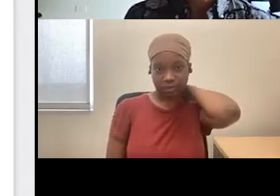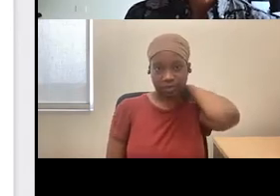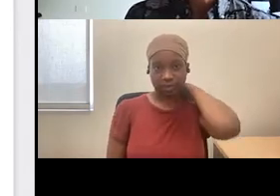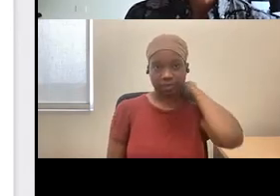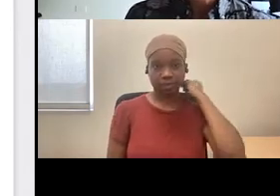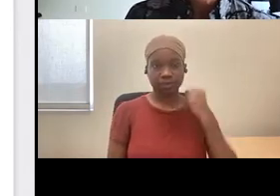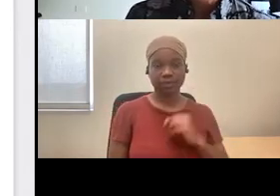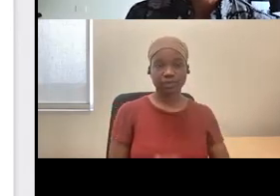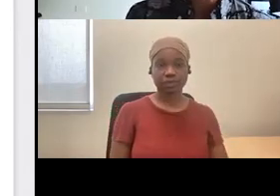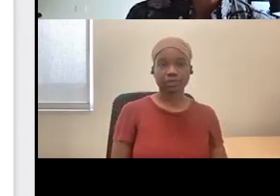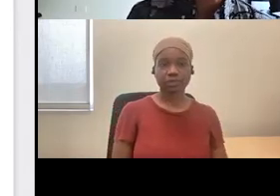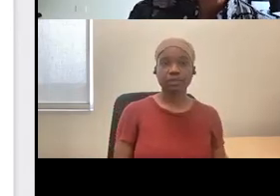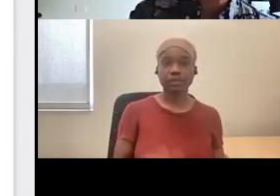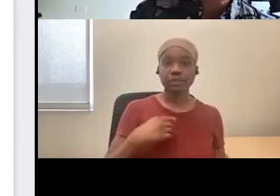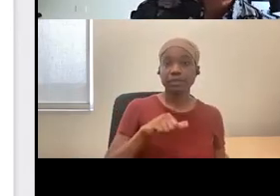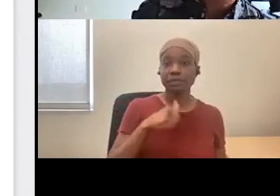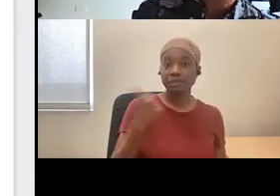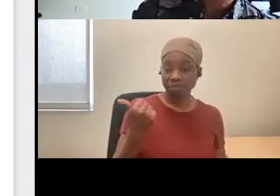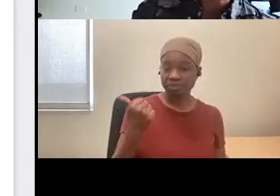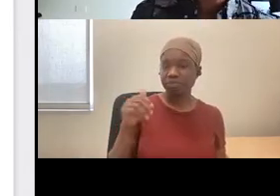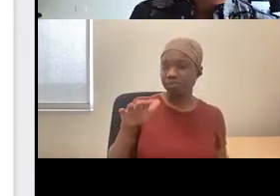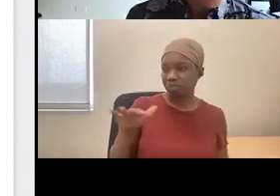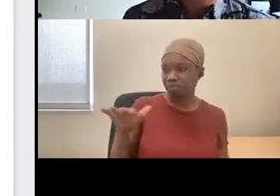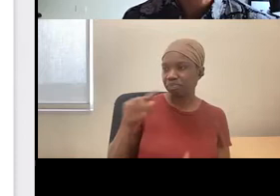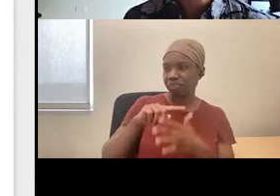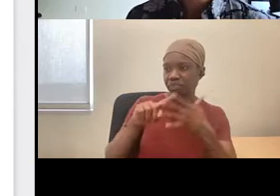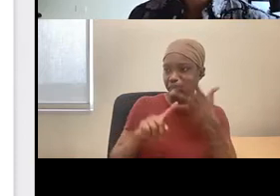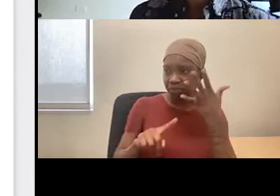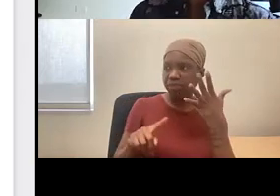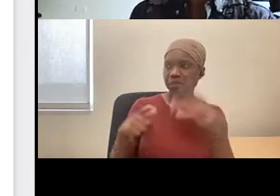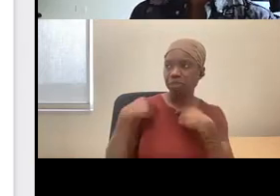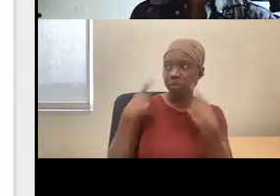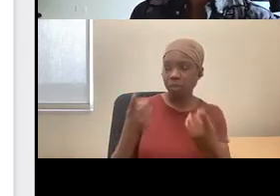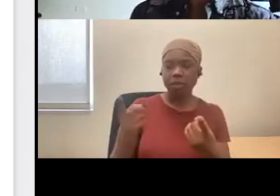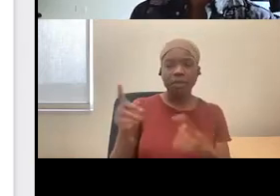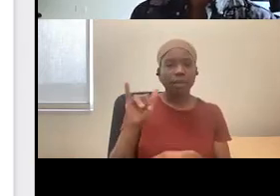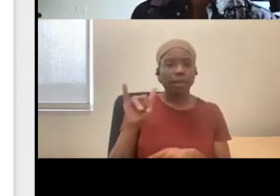There are other sensors that have been around maybe longer, like motion sensors.